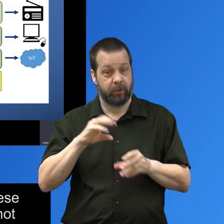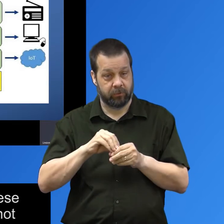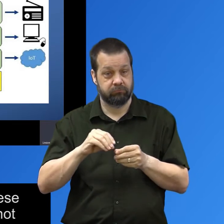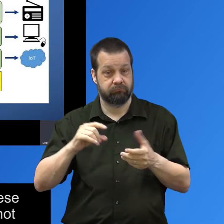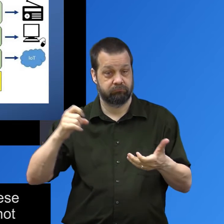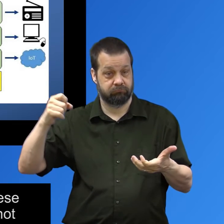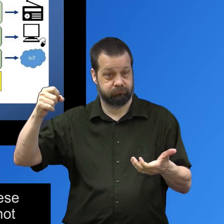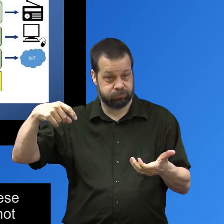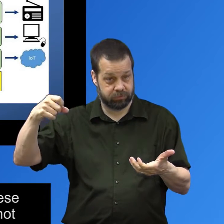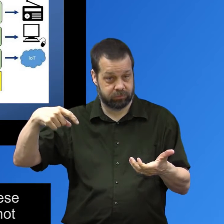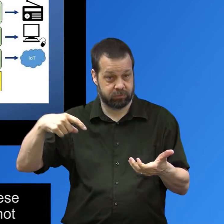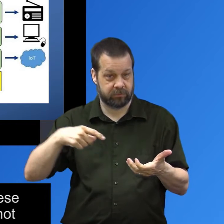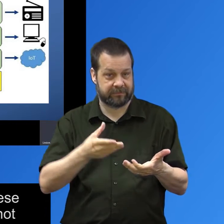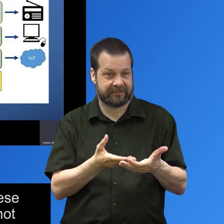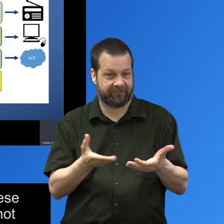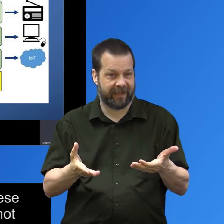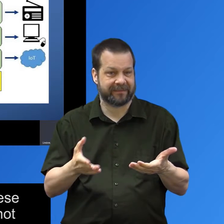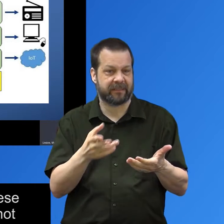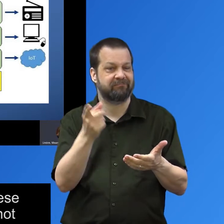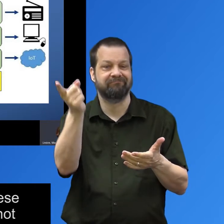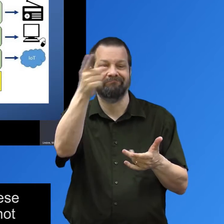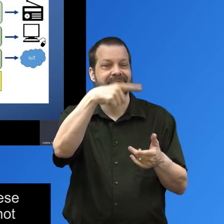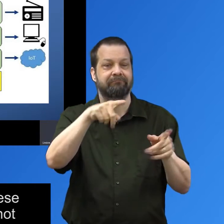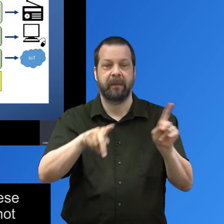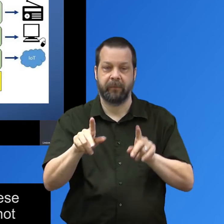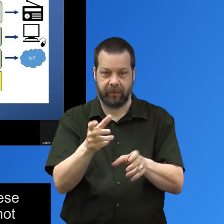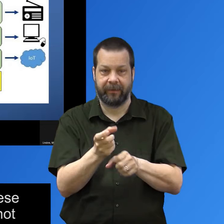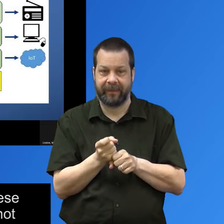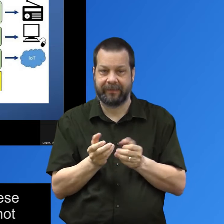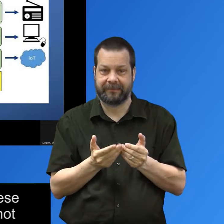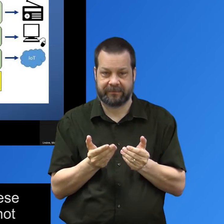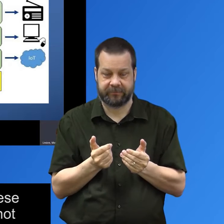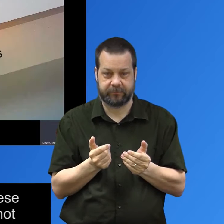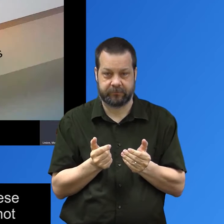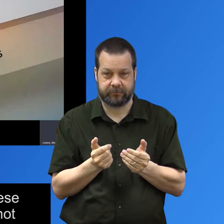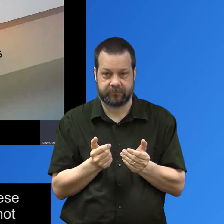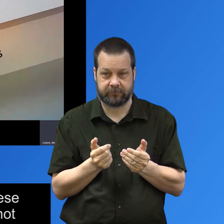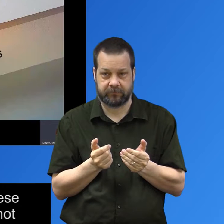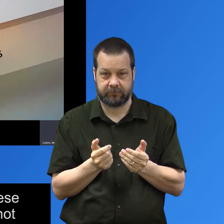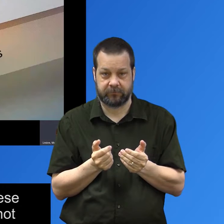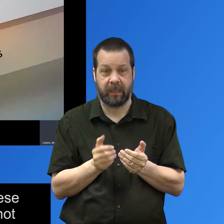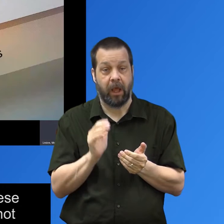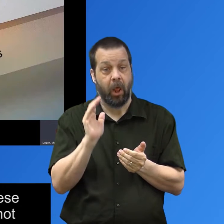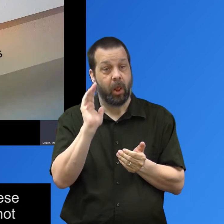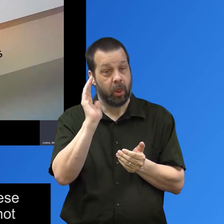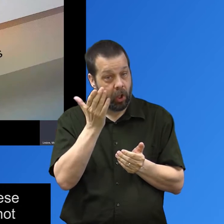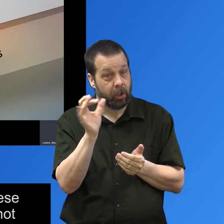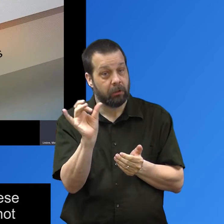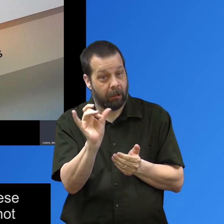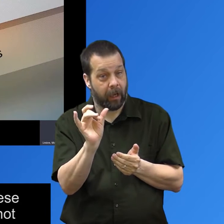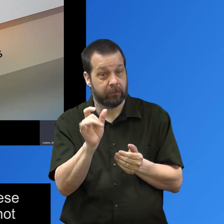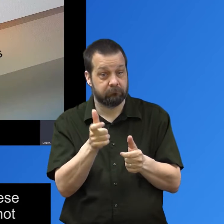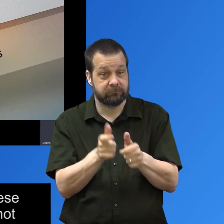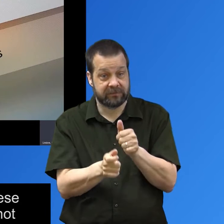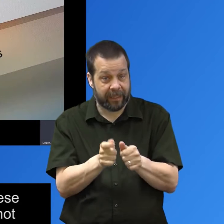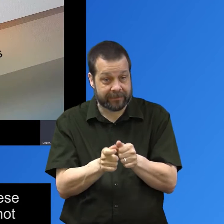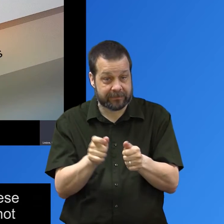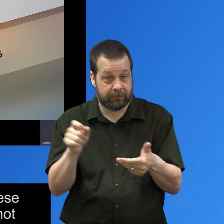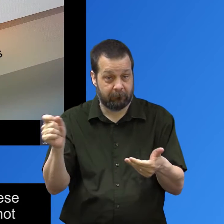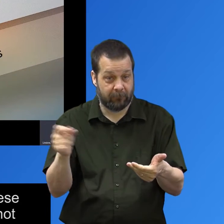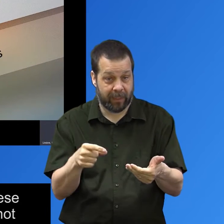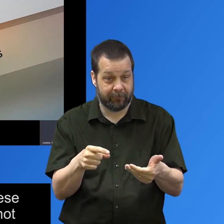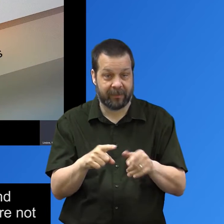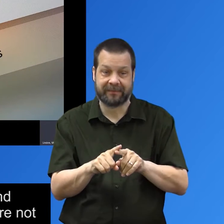wearable devices that are accessible to the public. While these messages may look like text